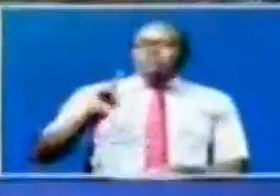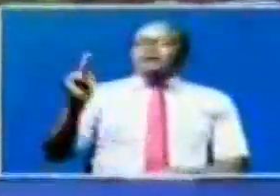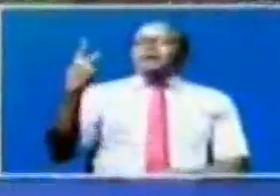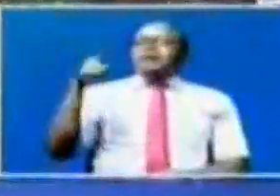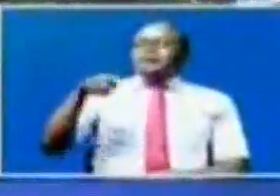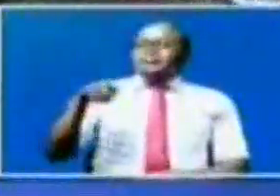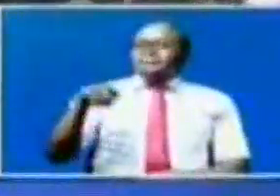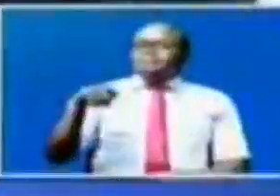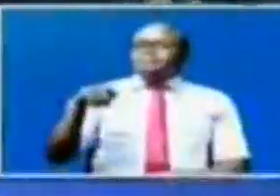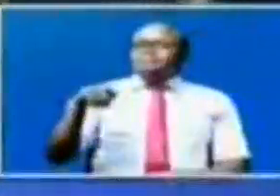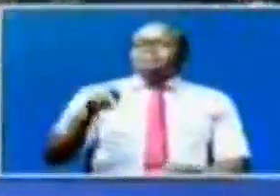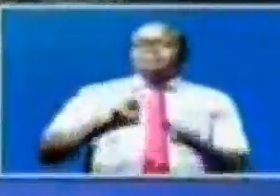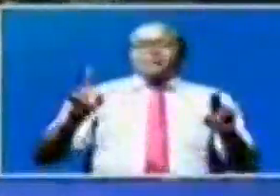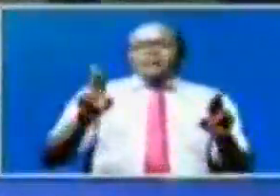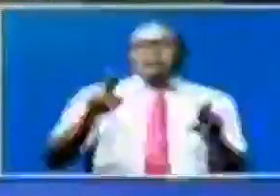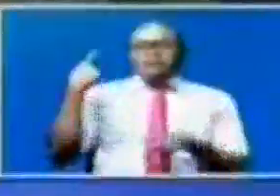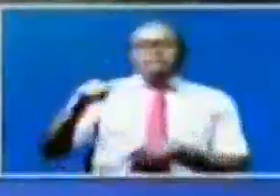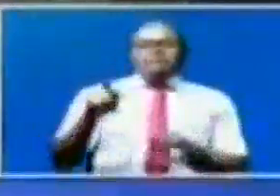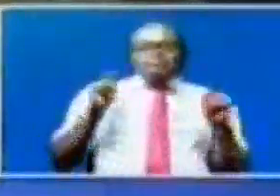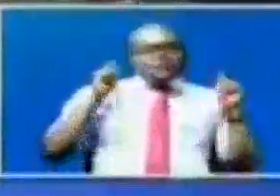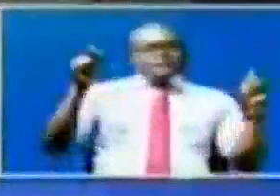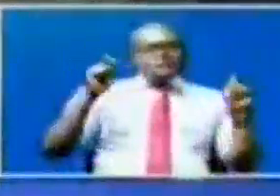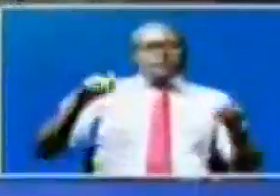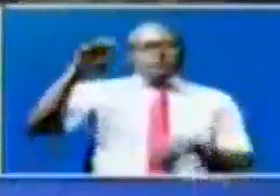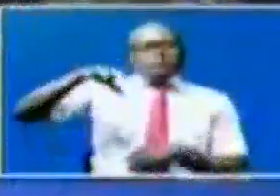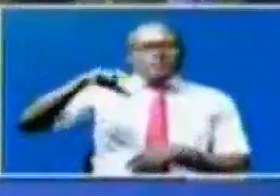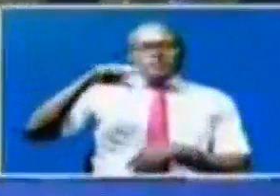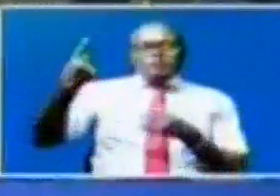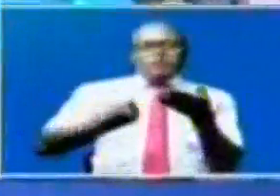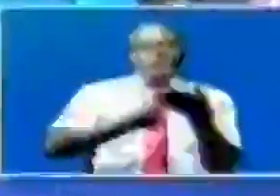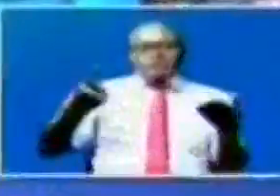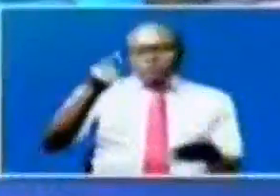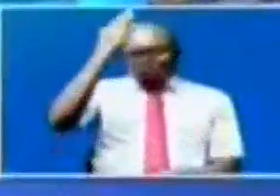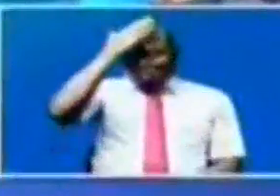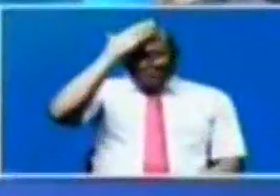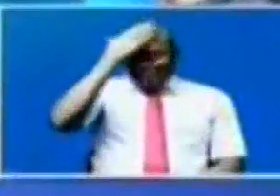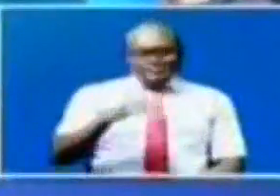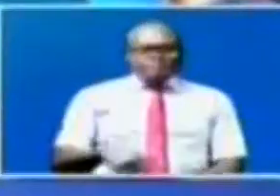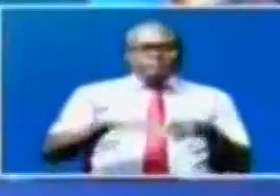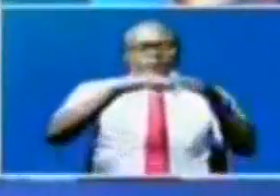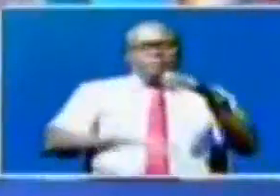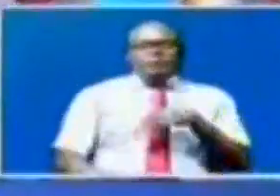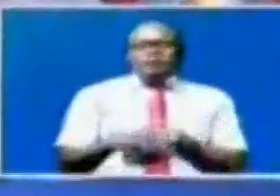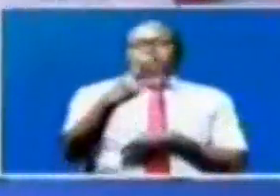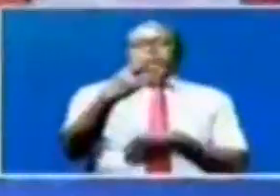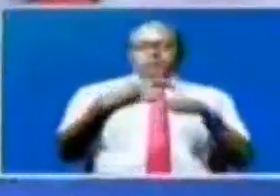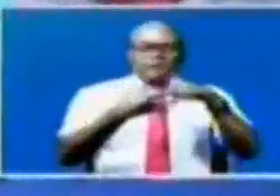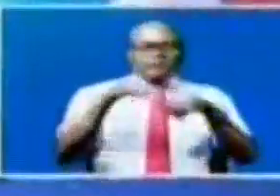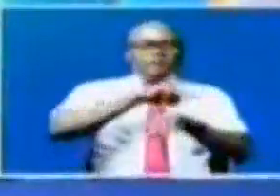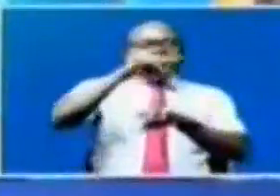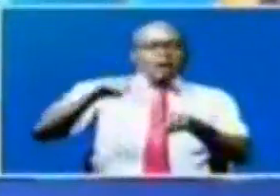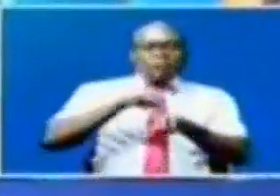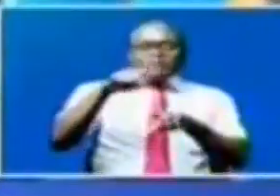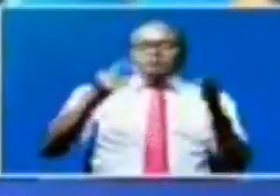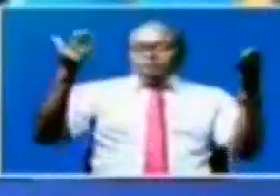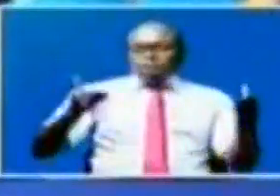countrywide brace themselves for the Matatu strike come Monday. With less than 48 hours to the